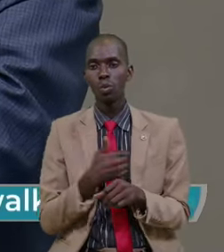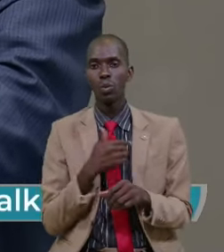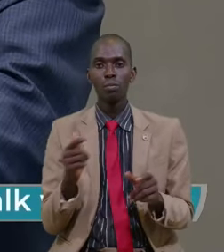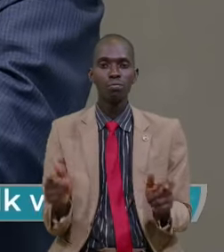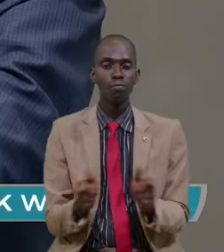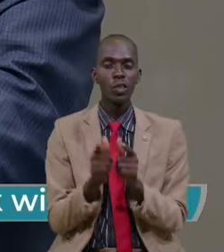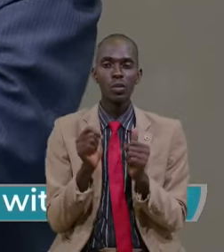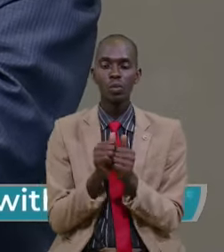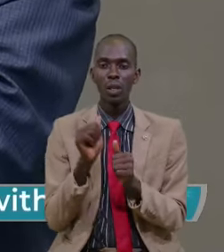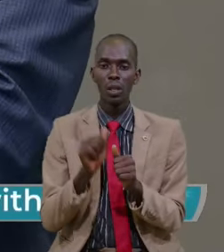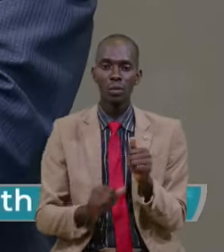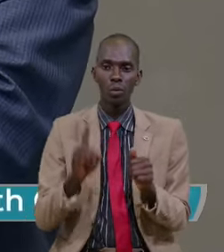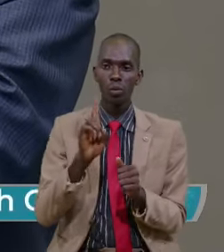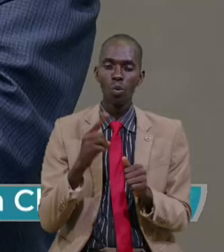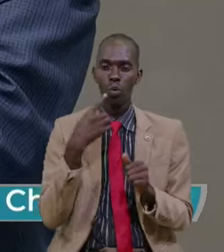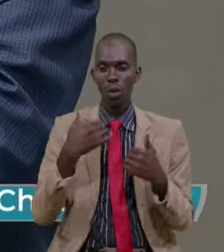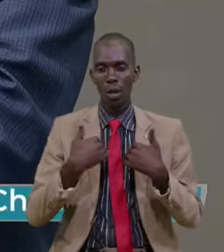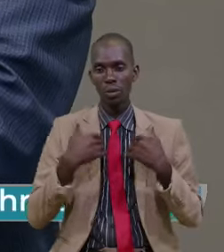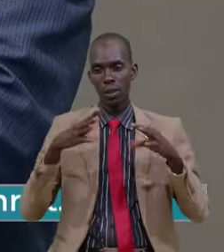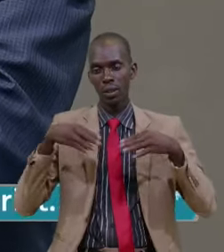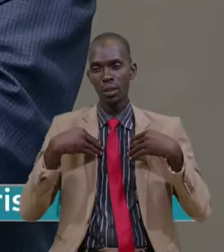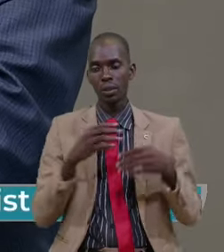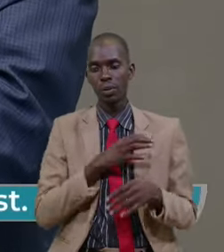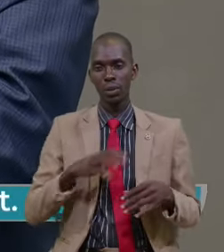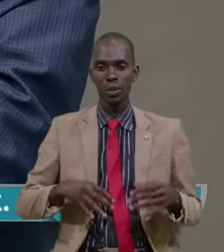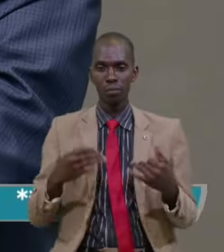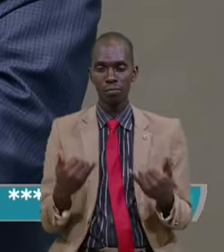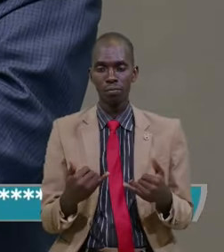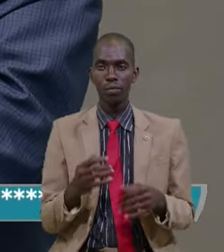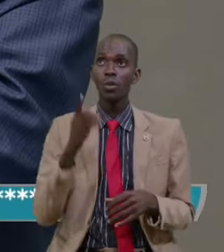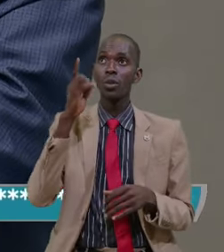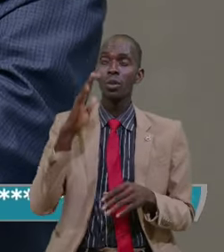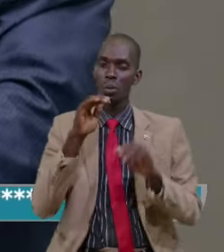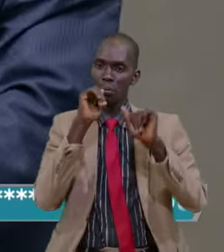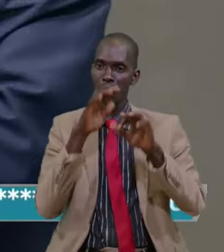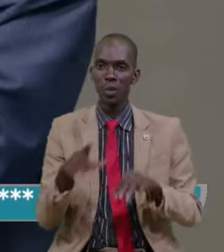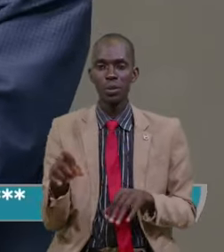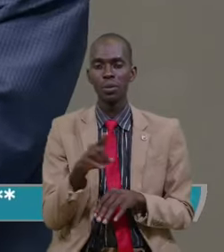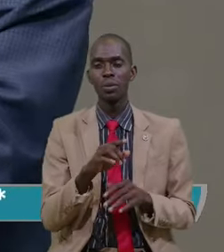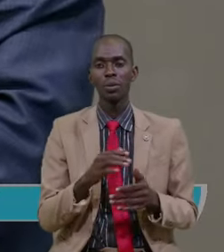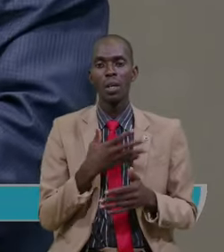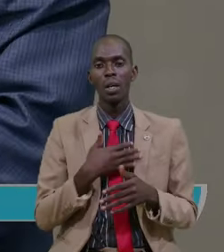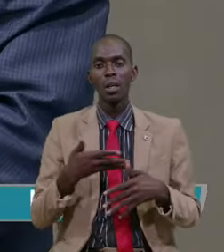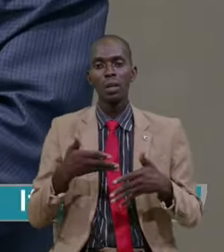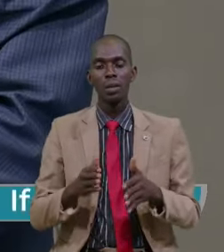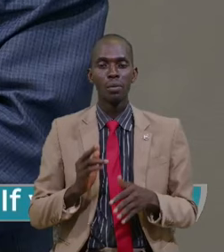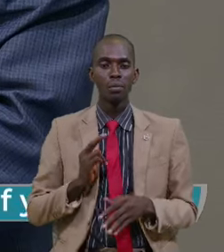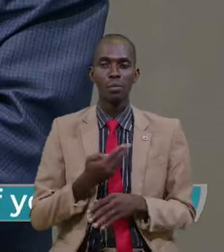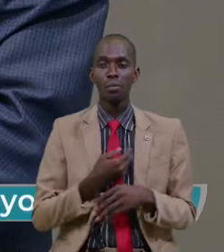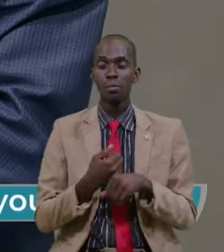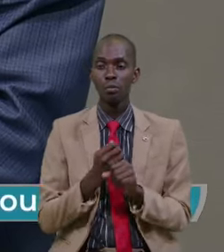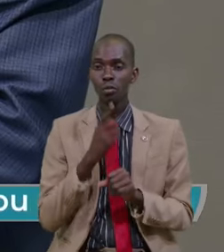are thorough. God bless you. And let's make sure that we